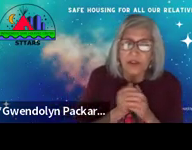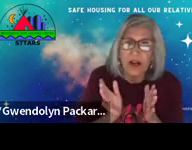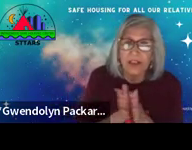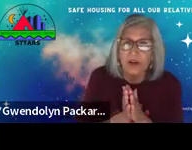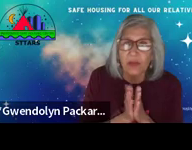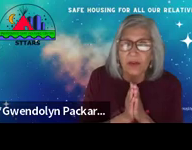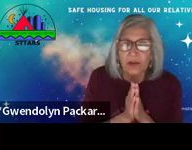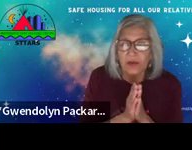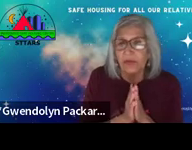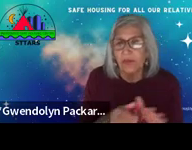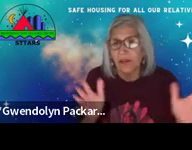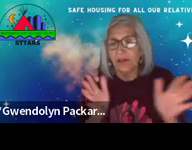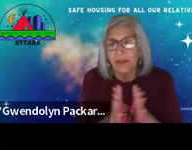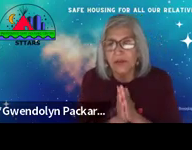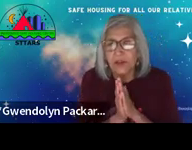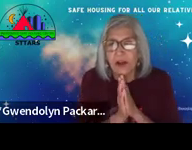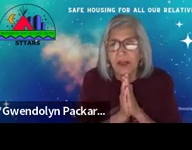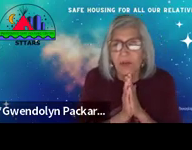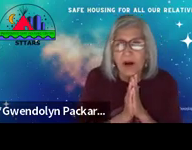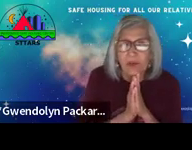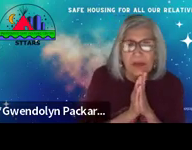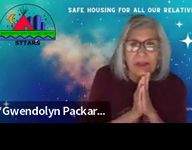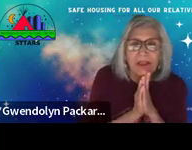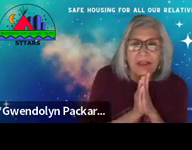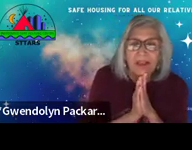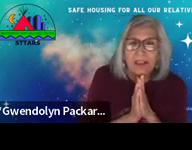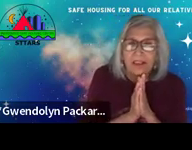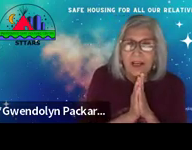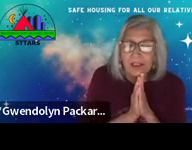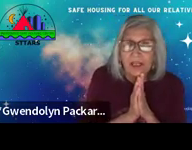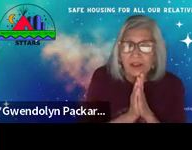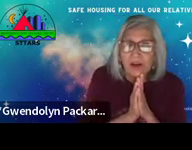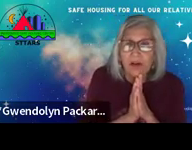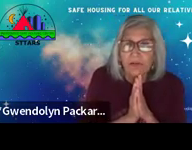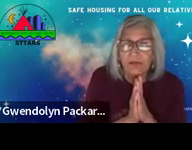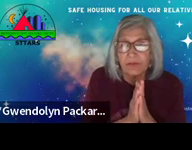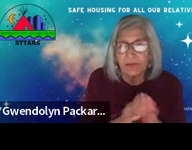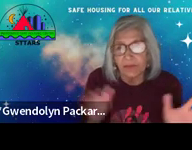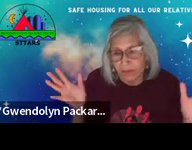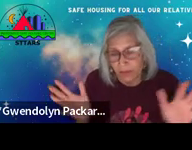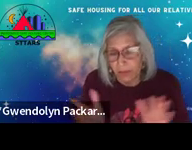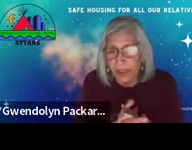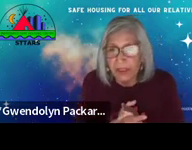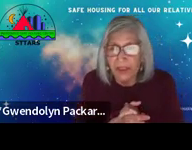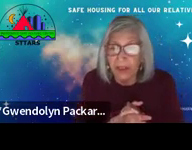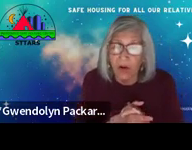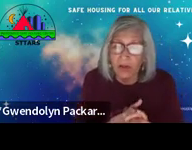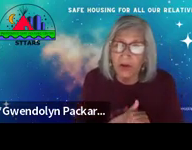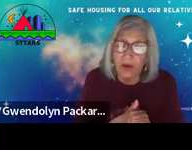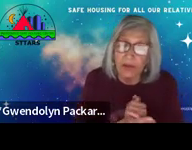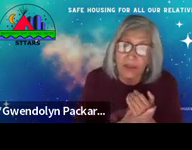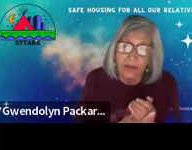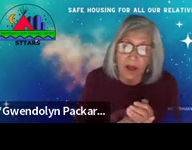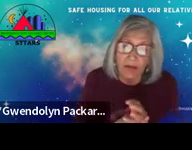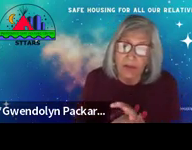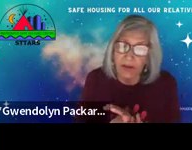things, retractable medical things you were talking about, Brittany, to kind of section off places. And